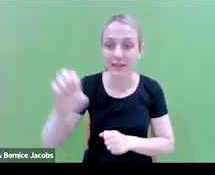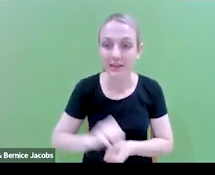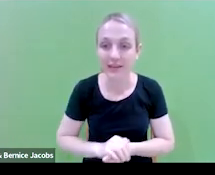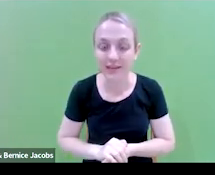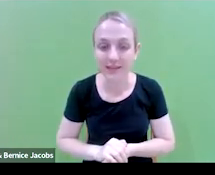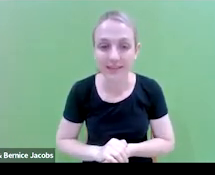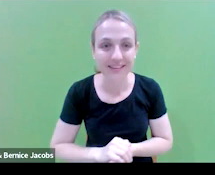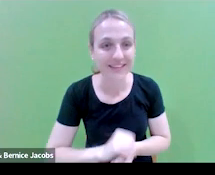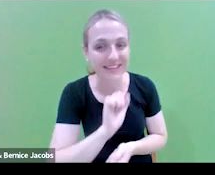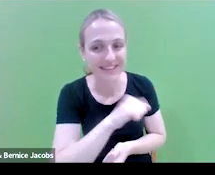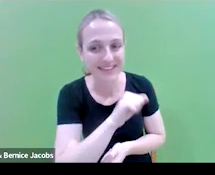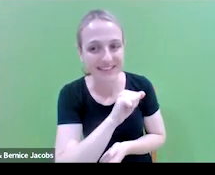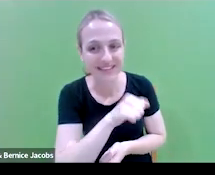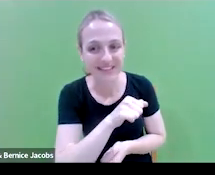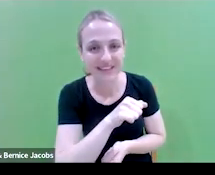Yes.